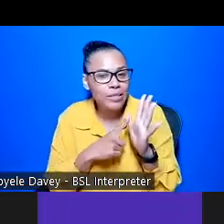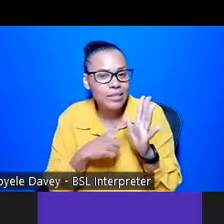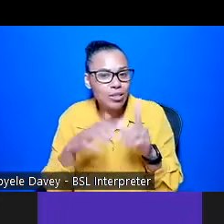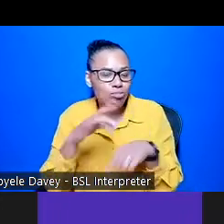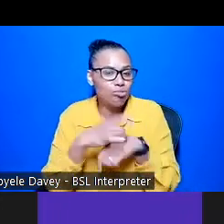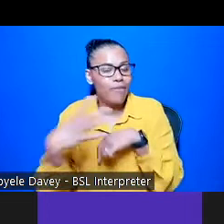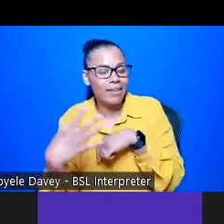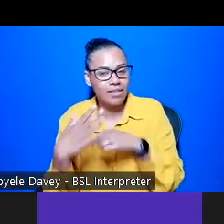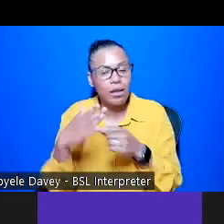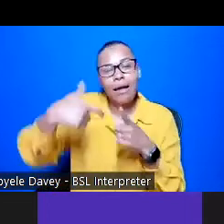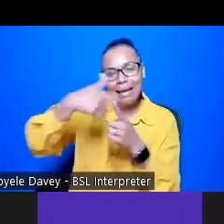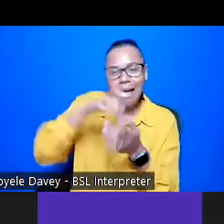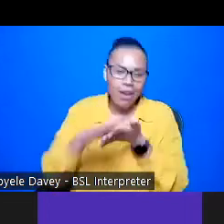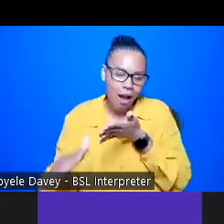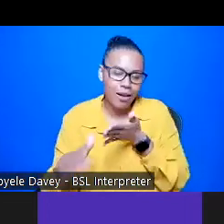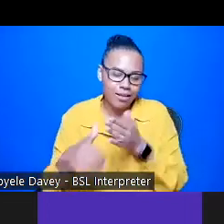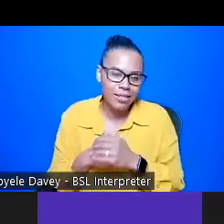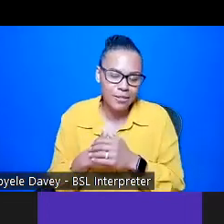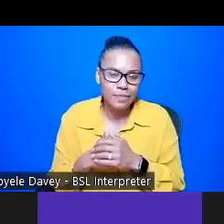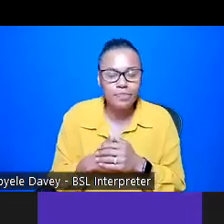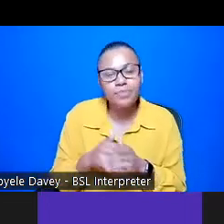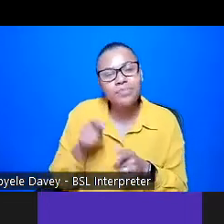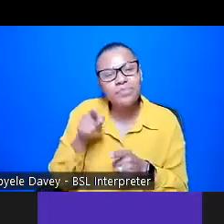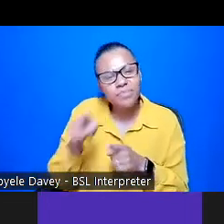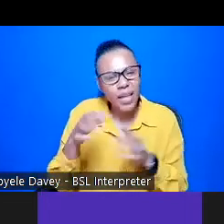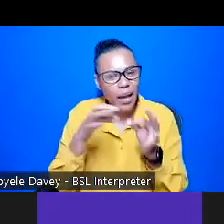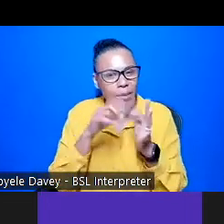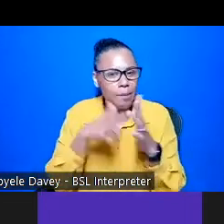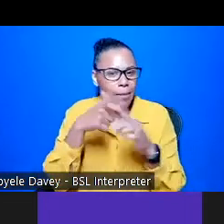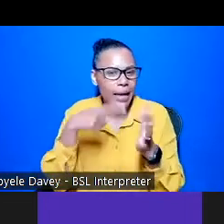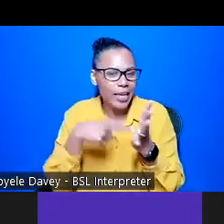Hines, Leeds Beckett University.